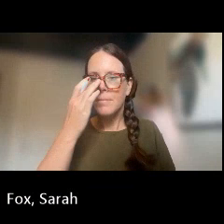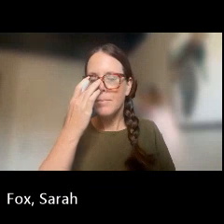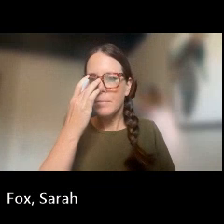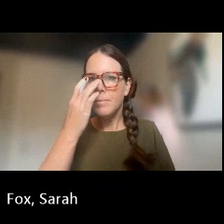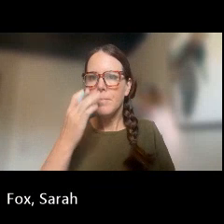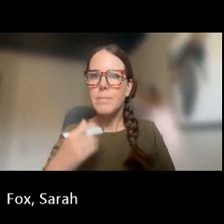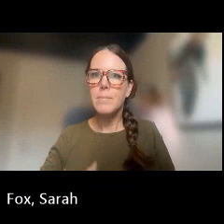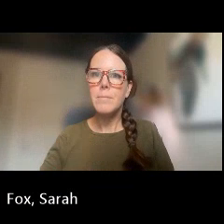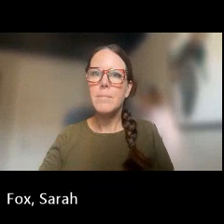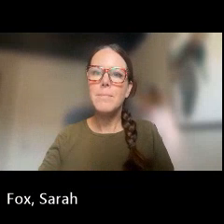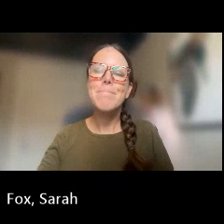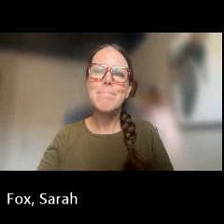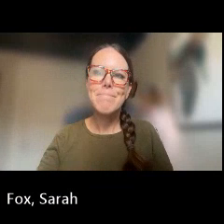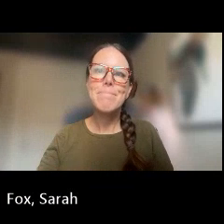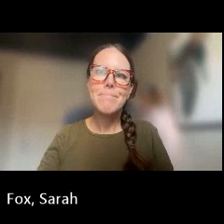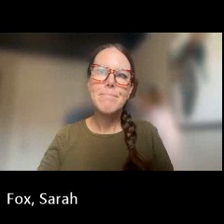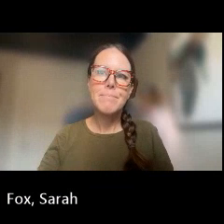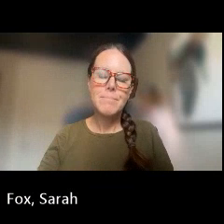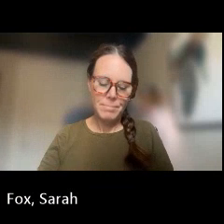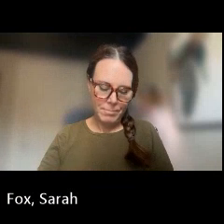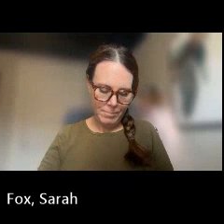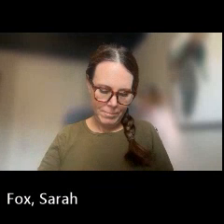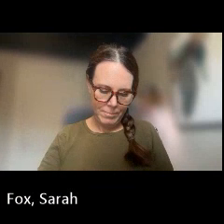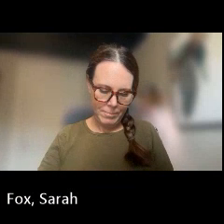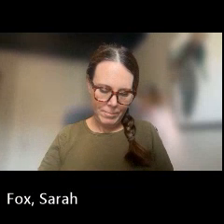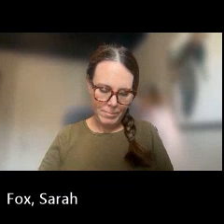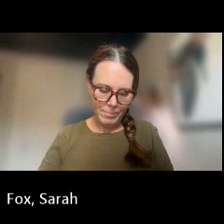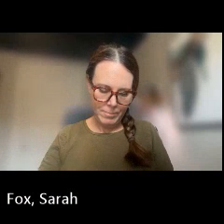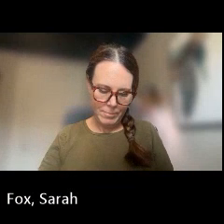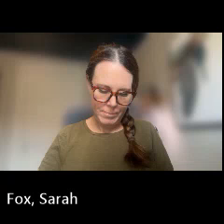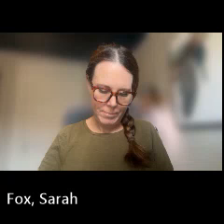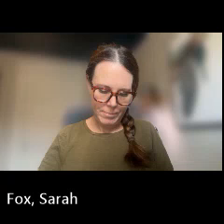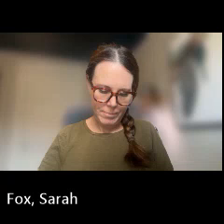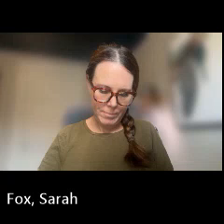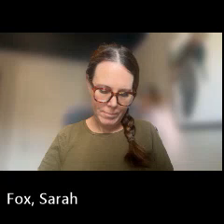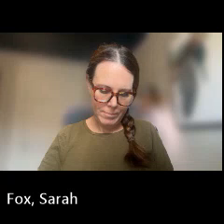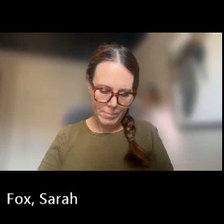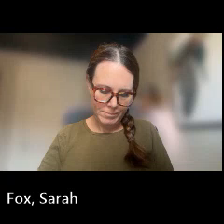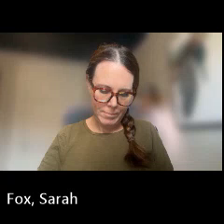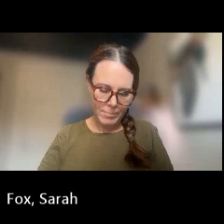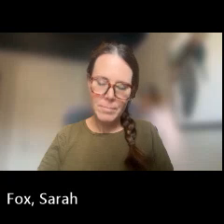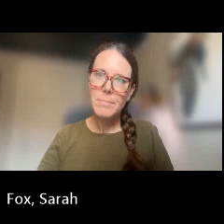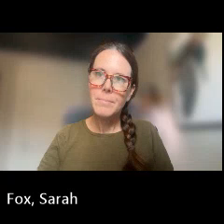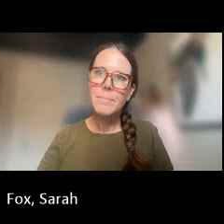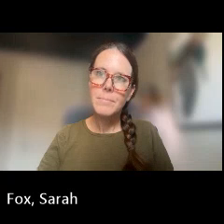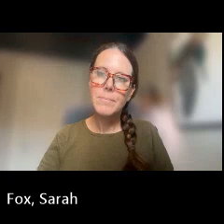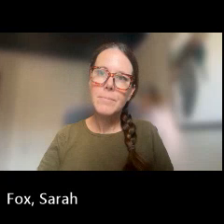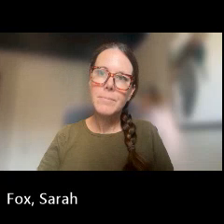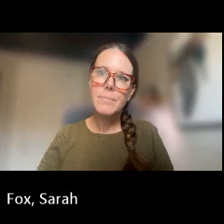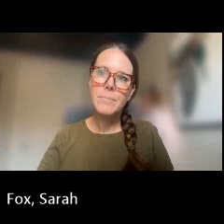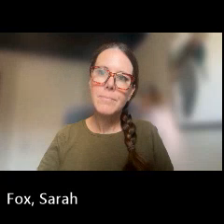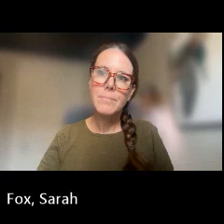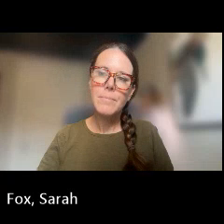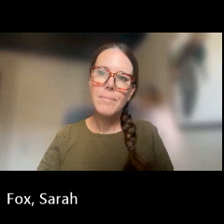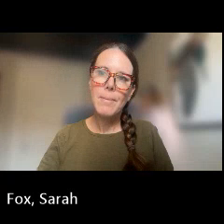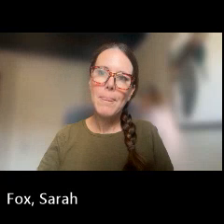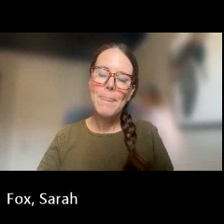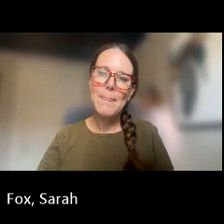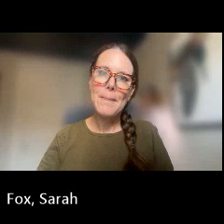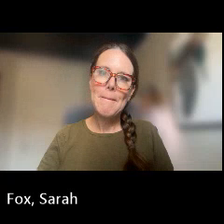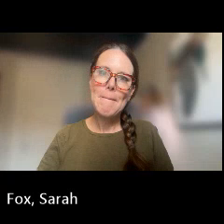group while they're in town. And that did not seem like a wise investment of ours, of the